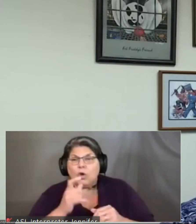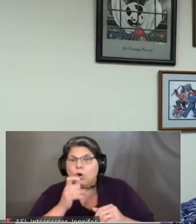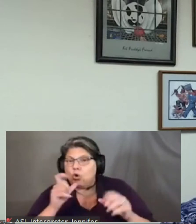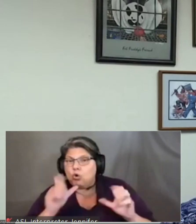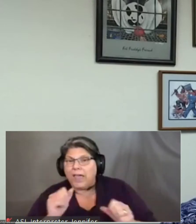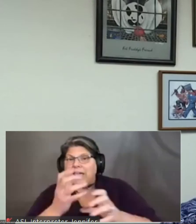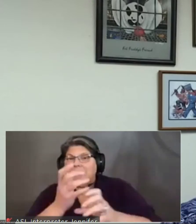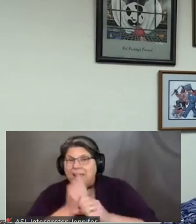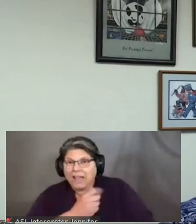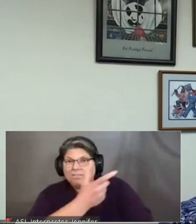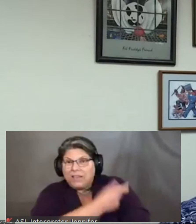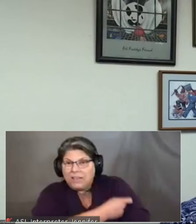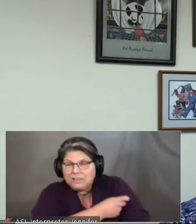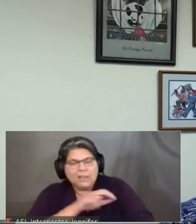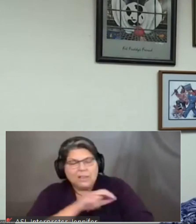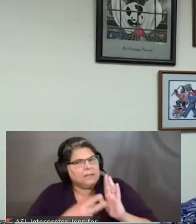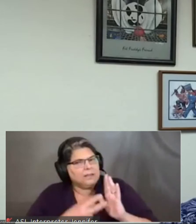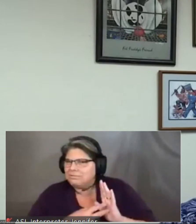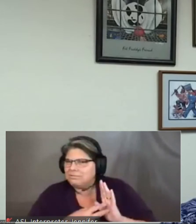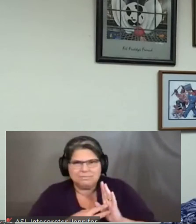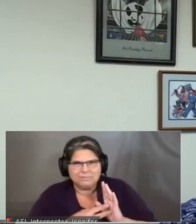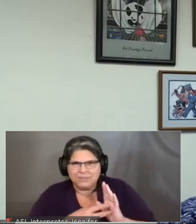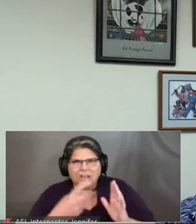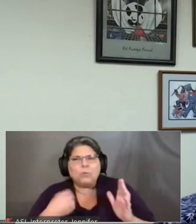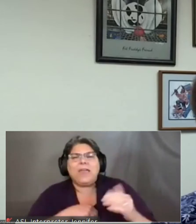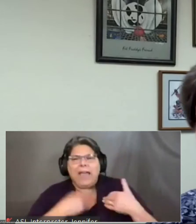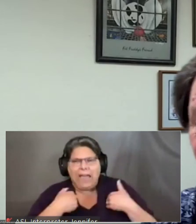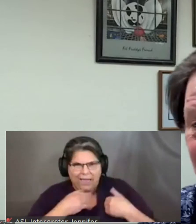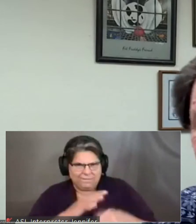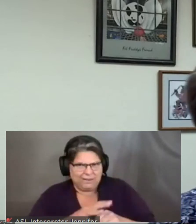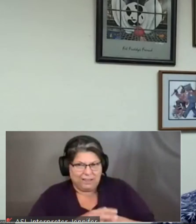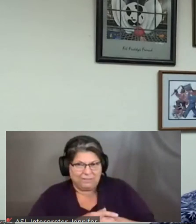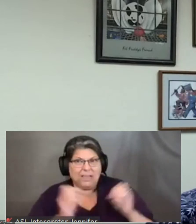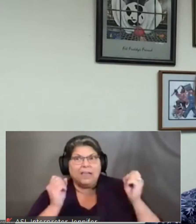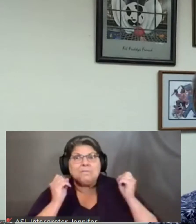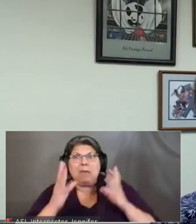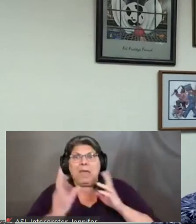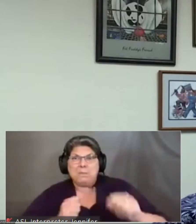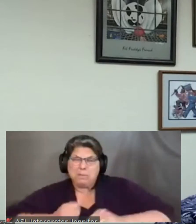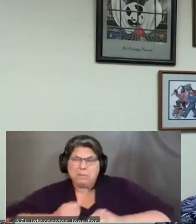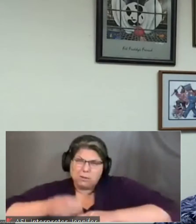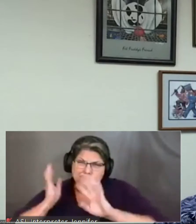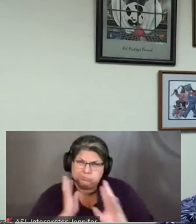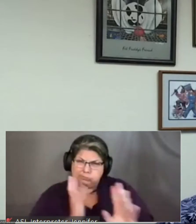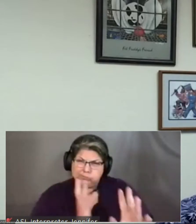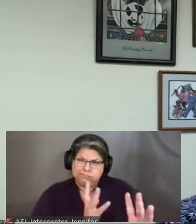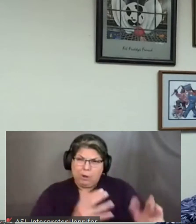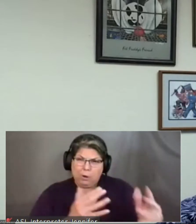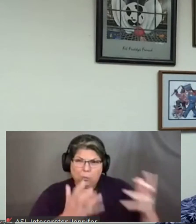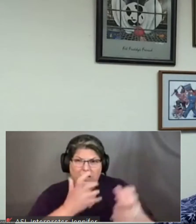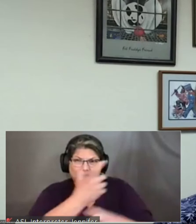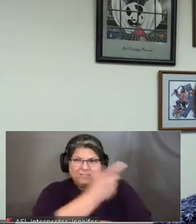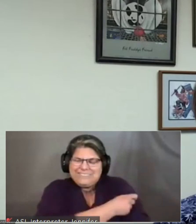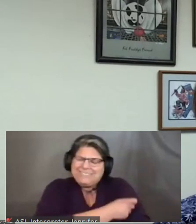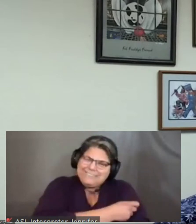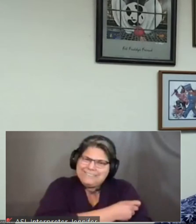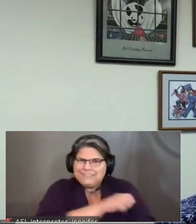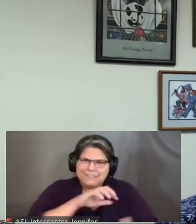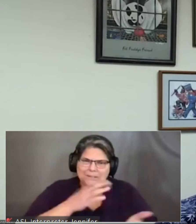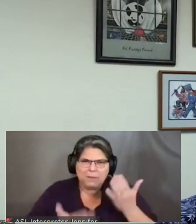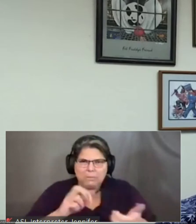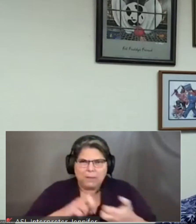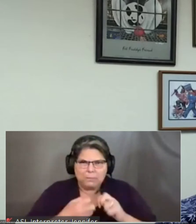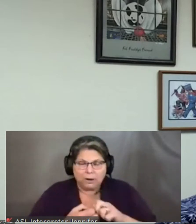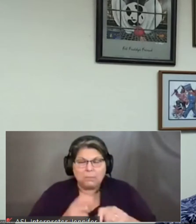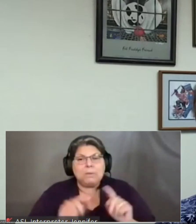not availability. So if people really stream into the clinics, it may be a problem, but my turn will